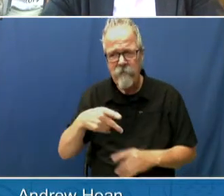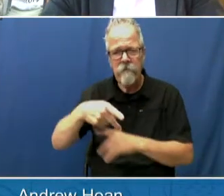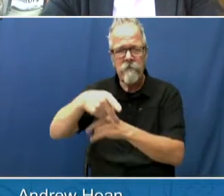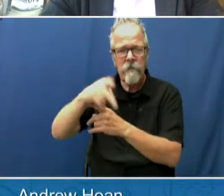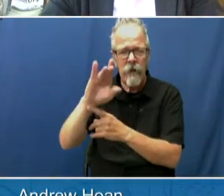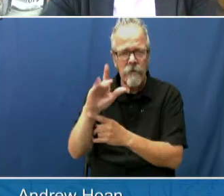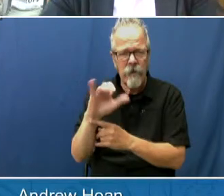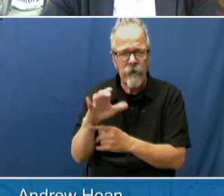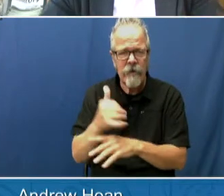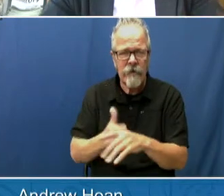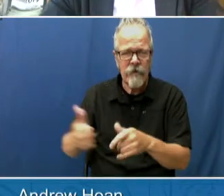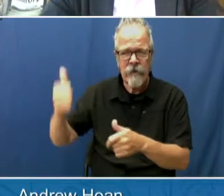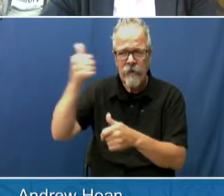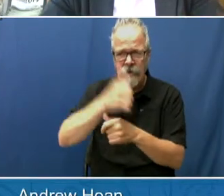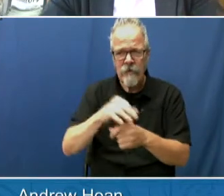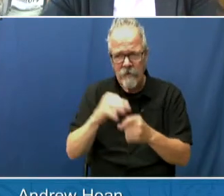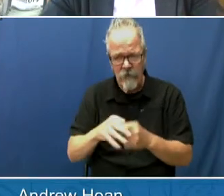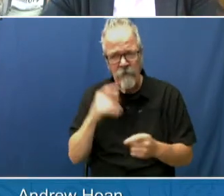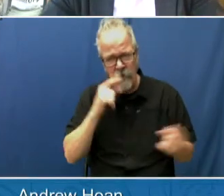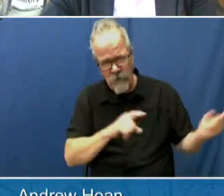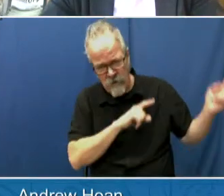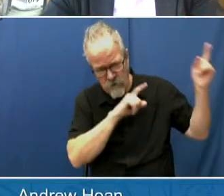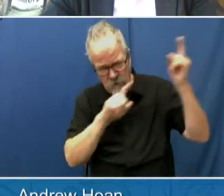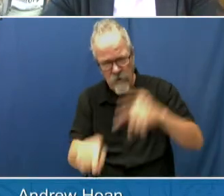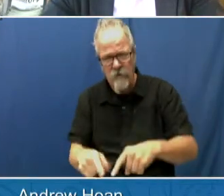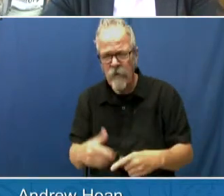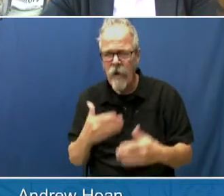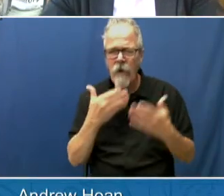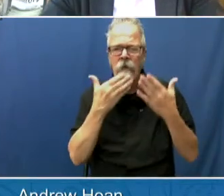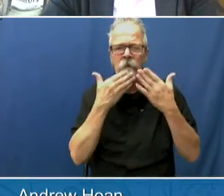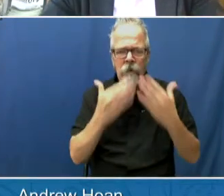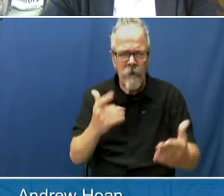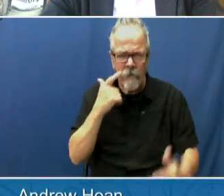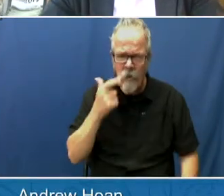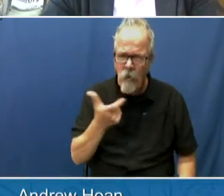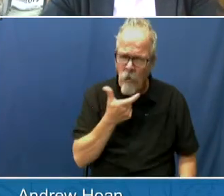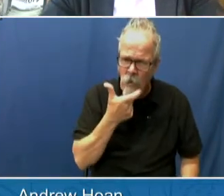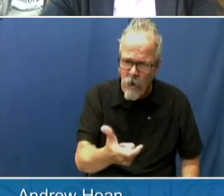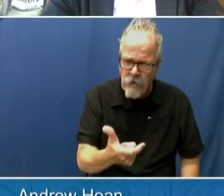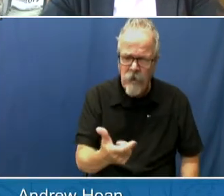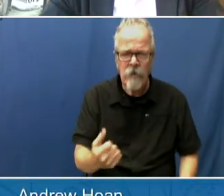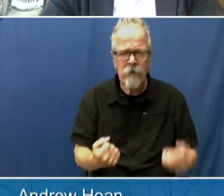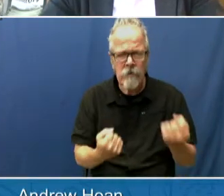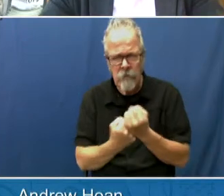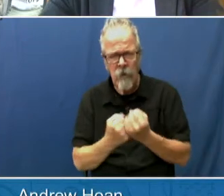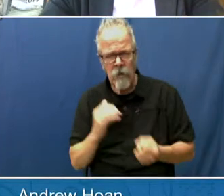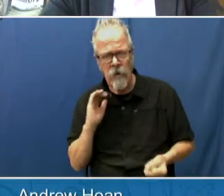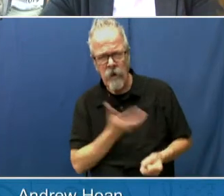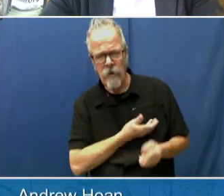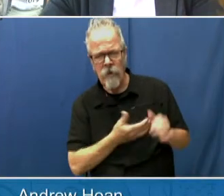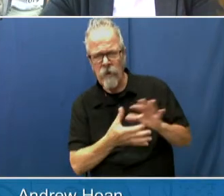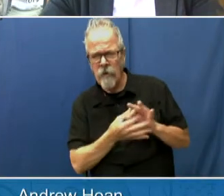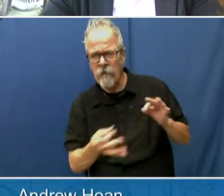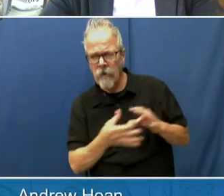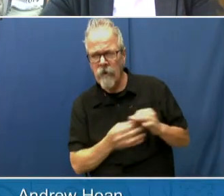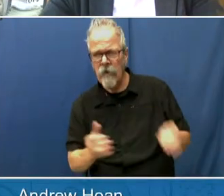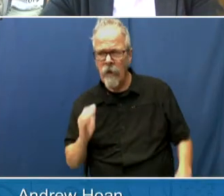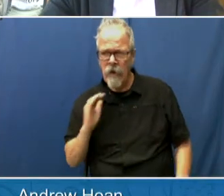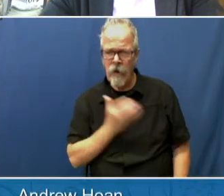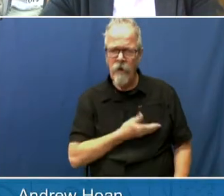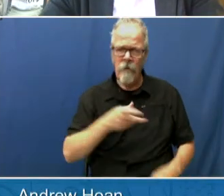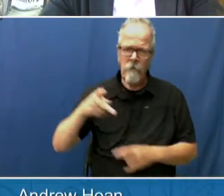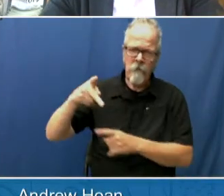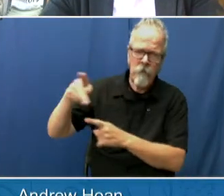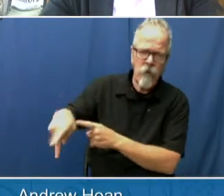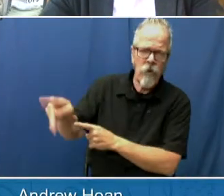thank you to everybody who showed up today in support of our message and our Portland community. This weekend, we will be visited, as we